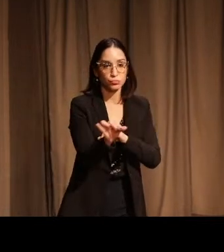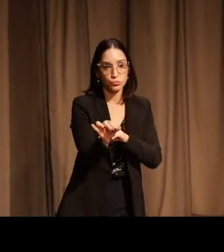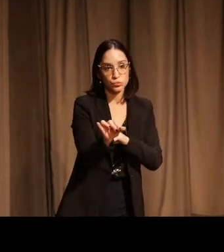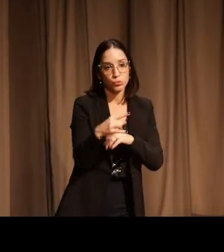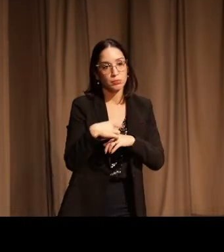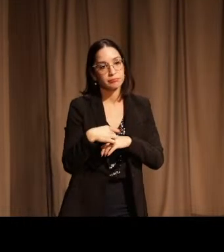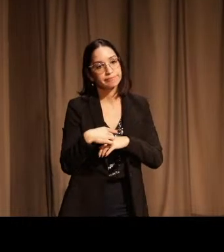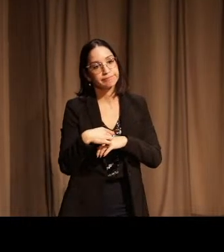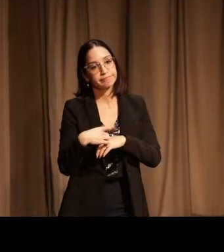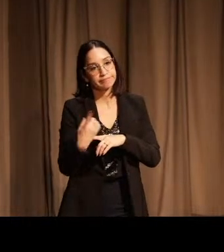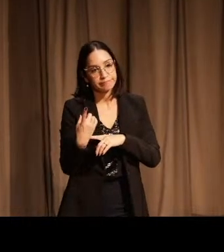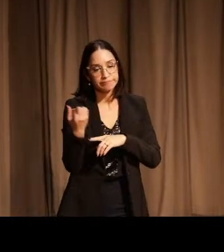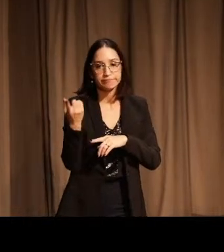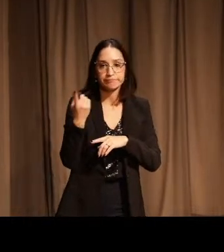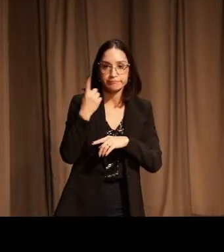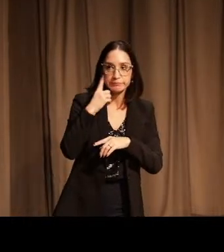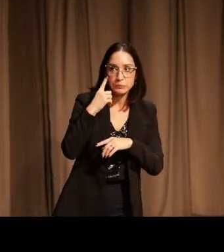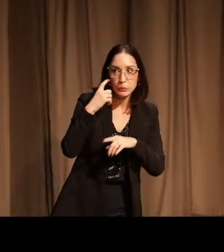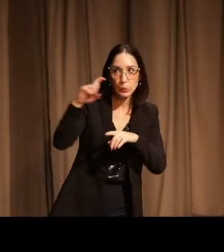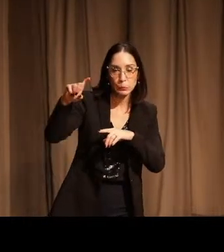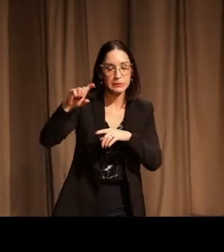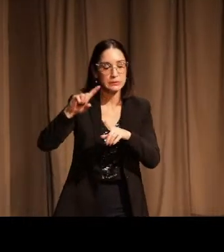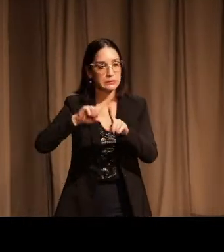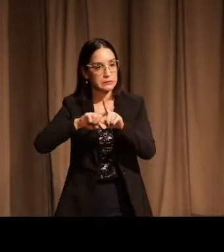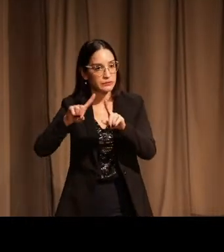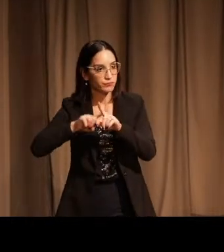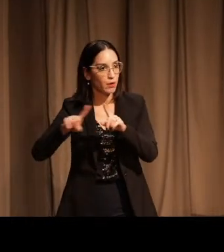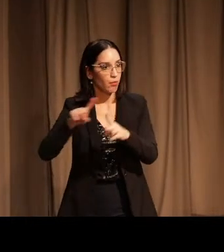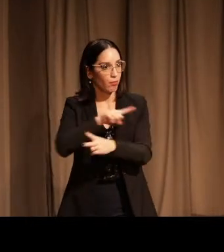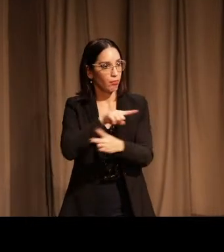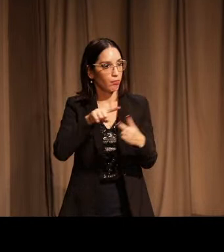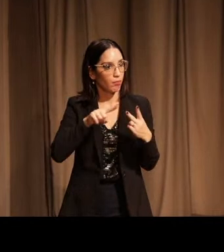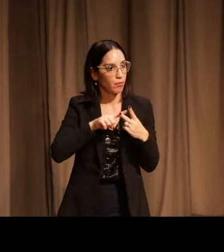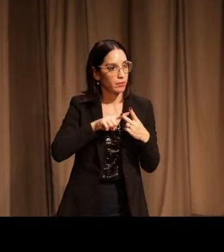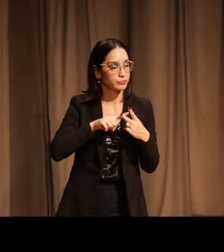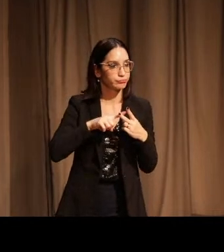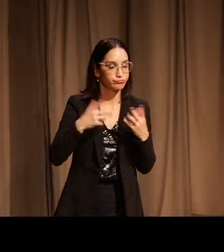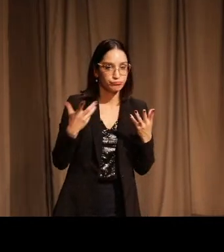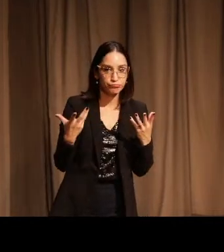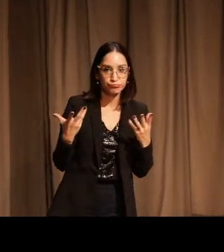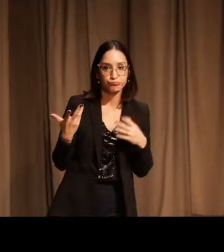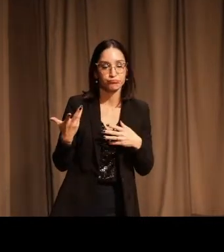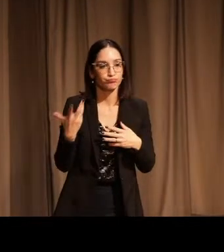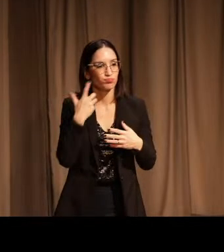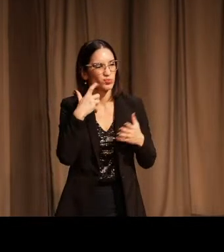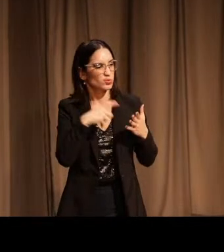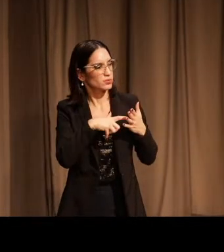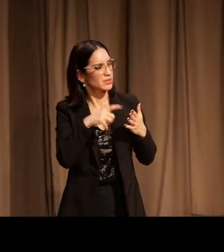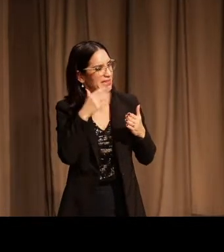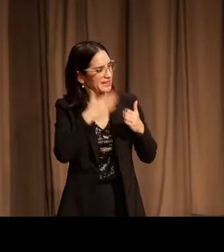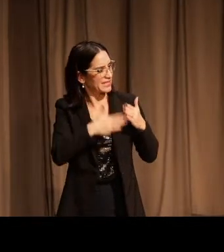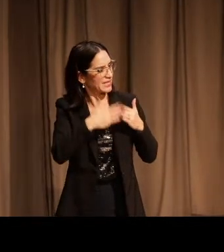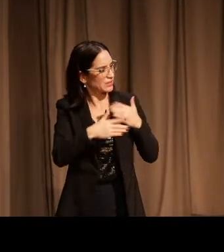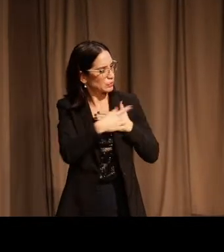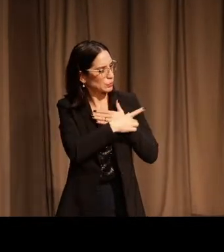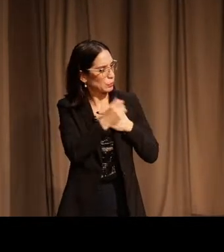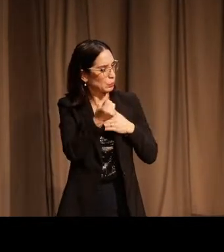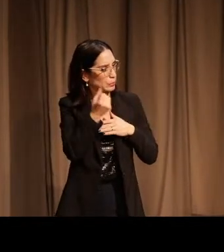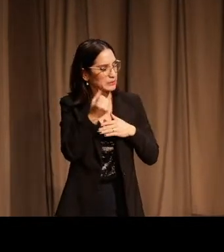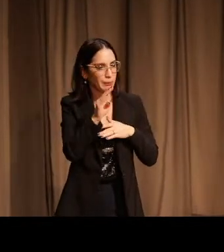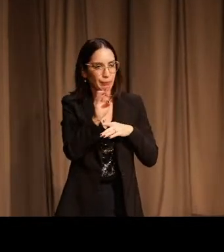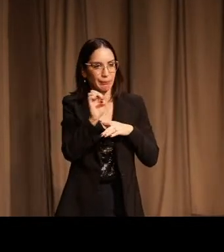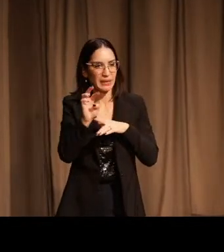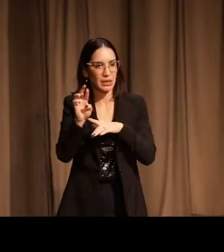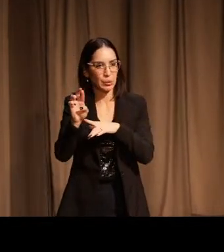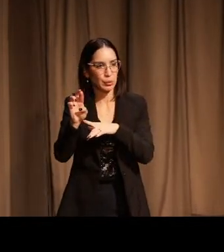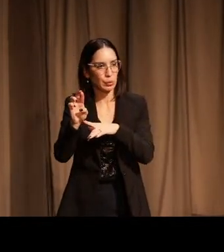sun that is constantly seen in other paintings. Even the hand that's holding the banner on the wall text